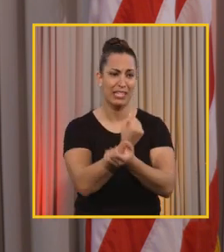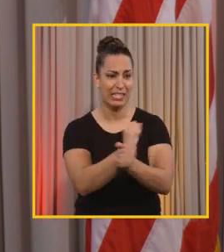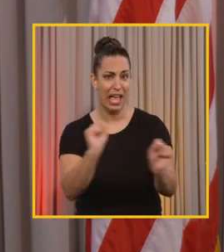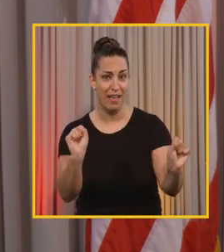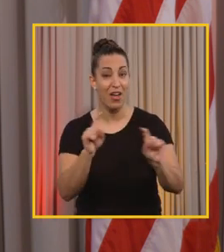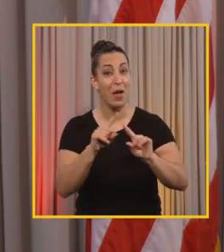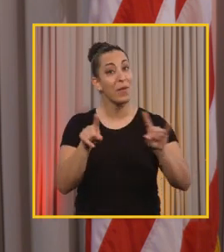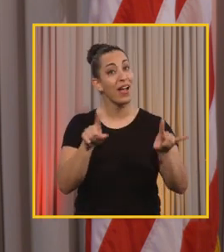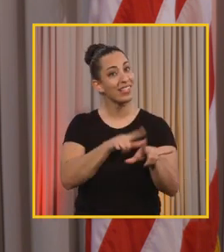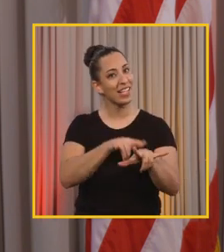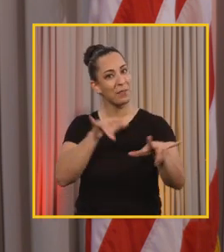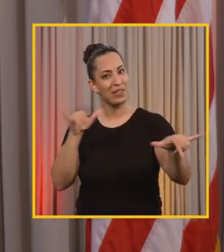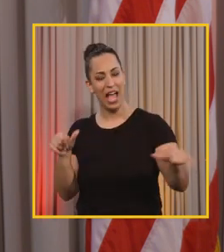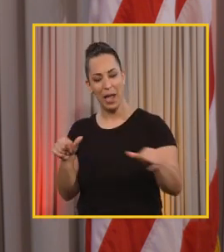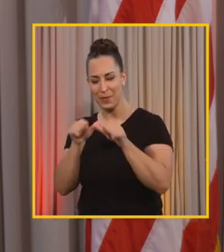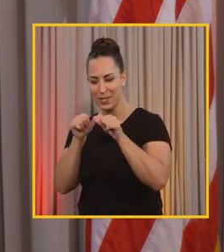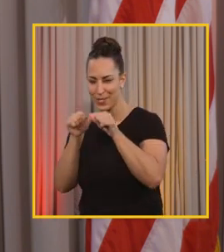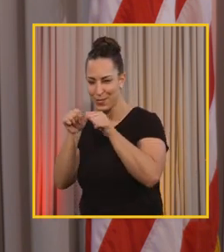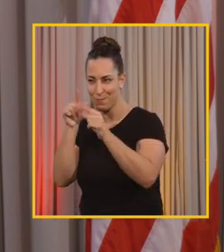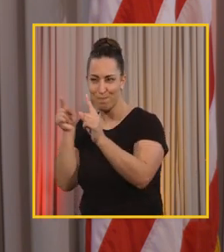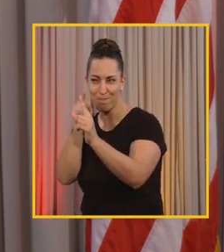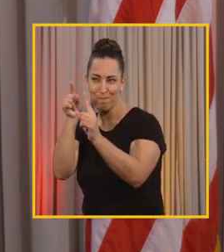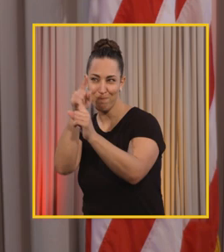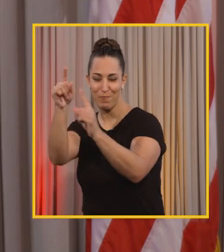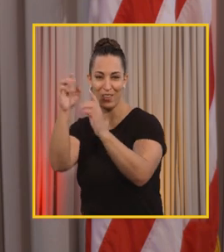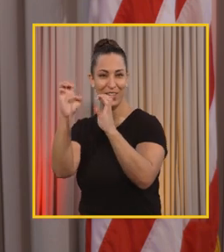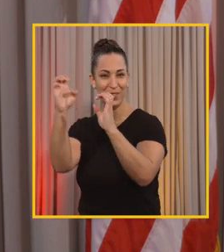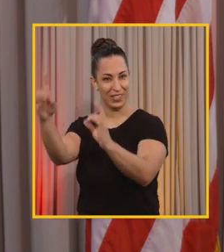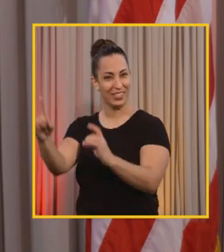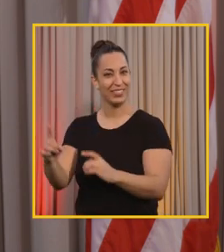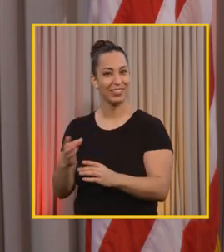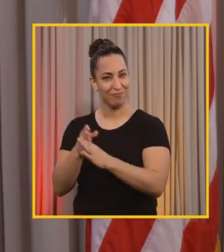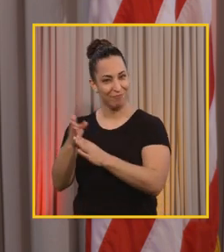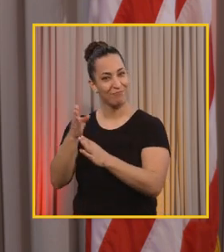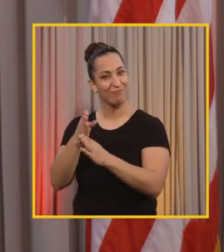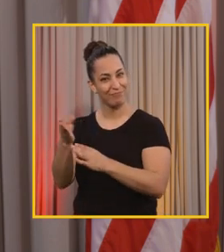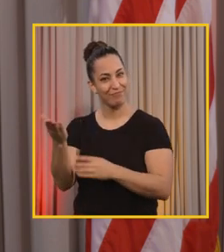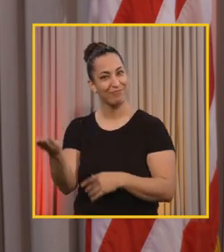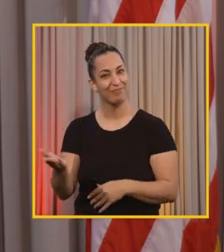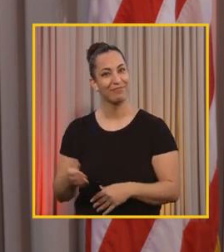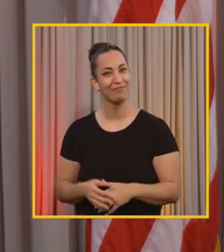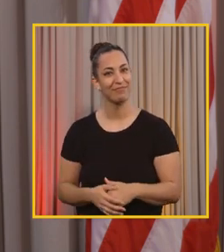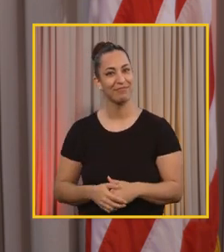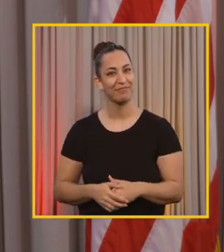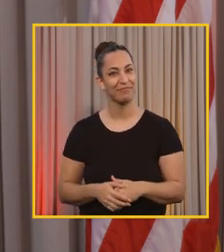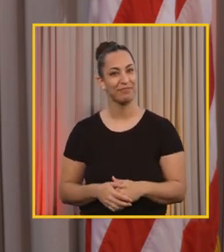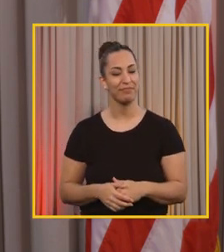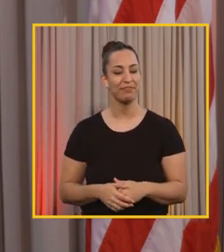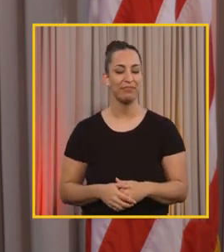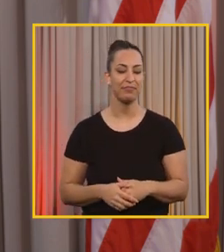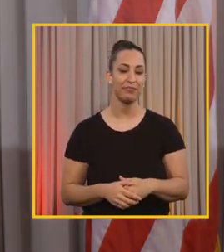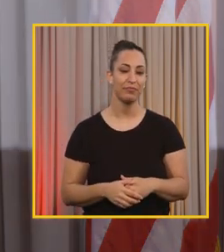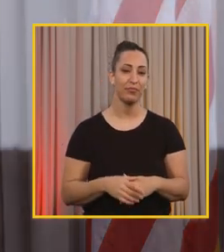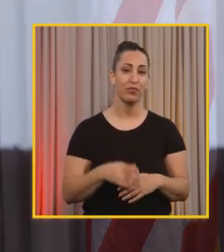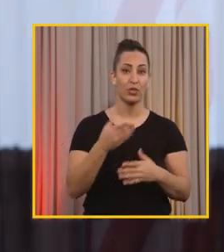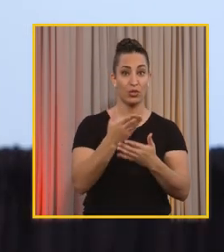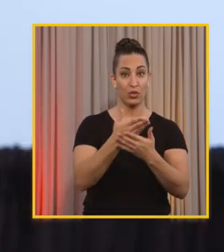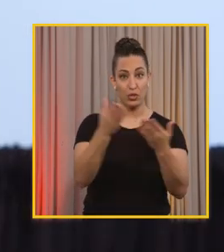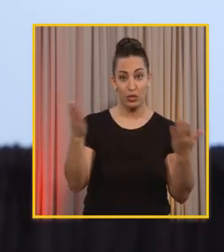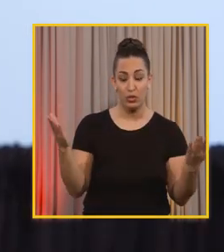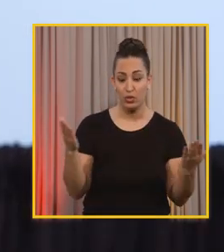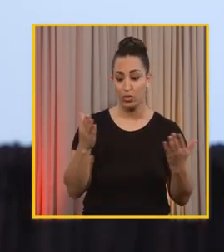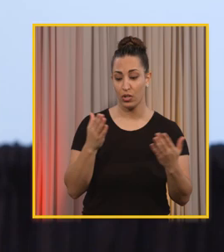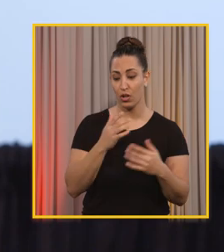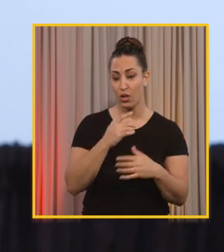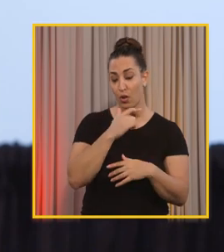tremendous personal sacrifices for the well-being of others while holding tight to